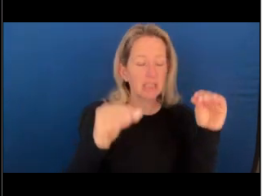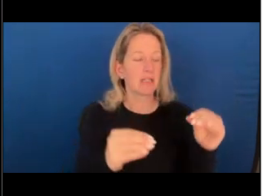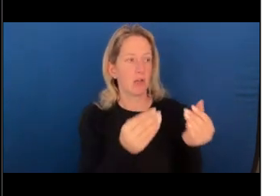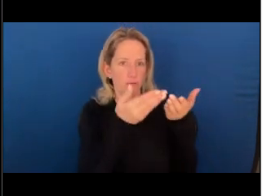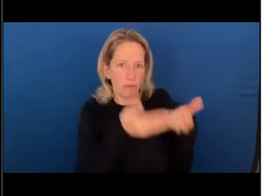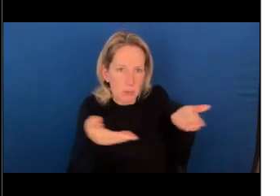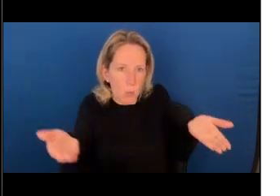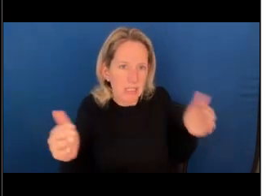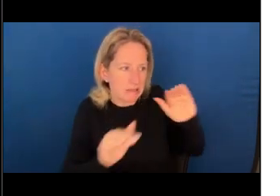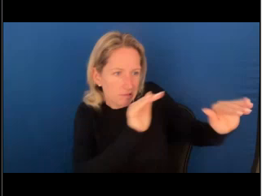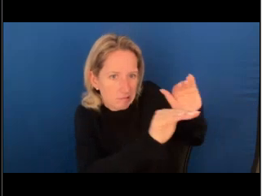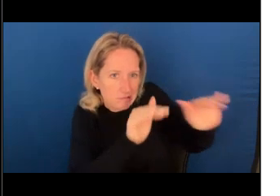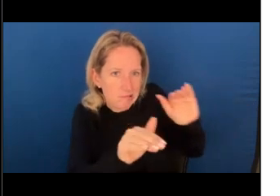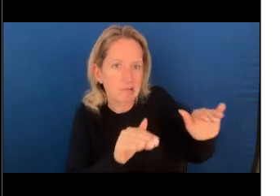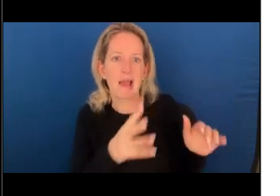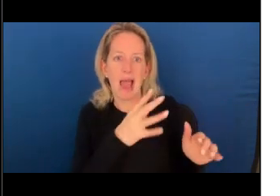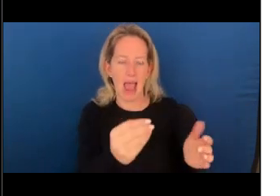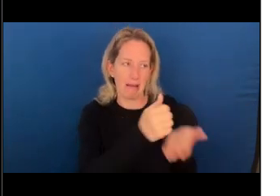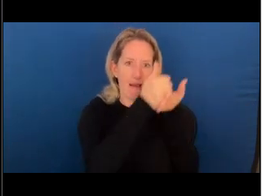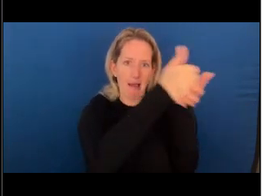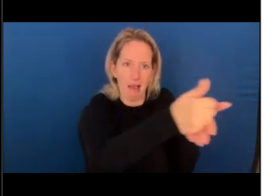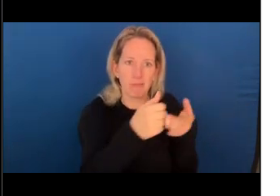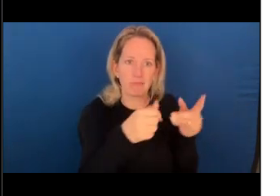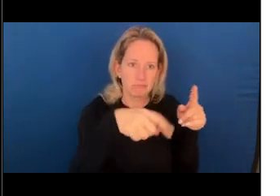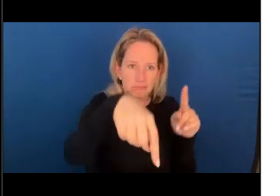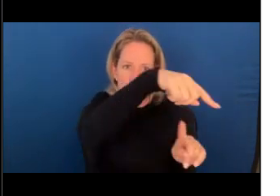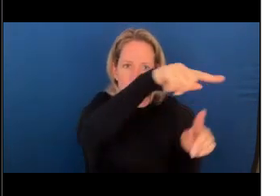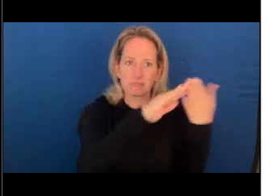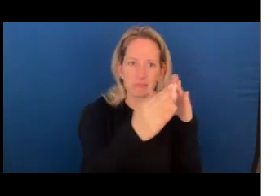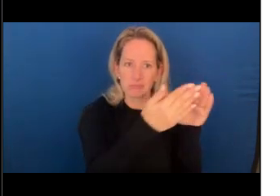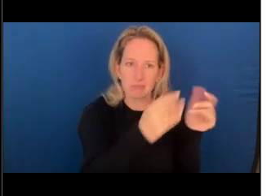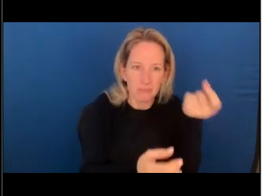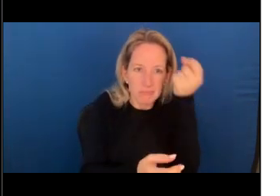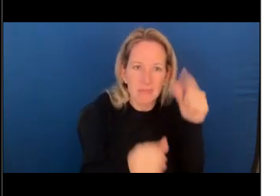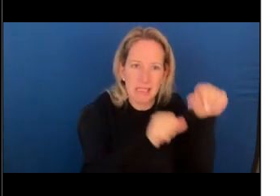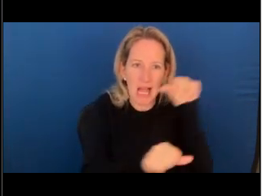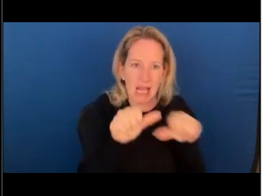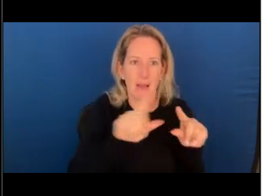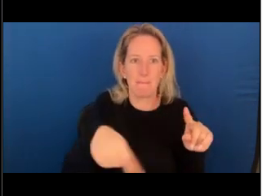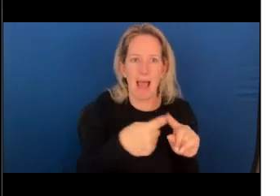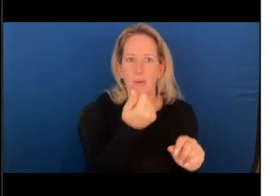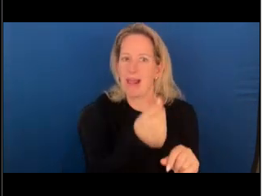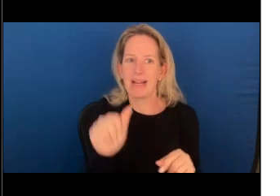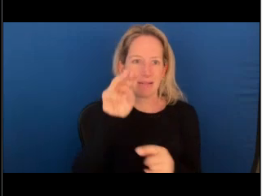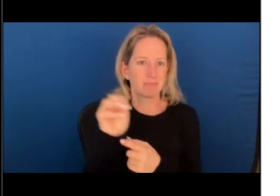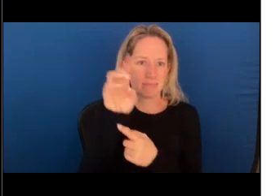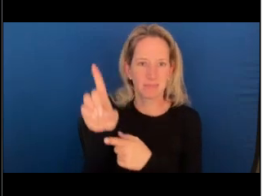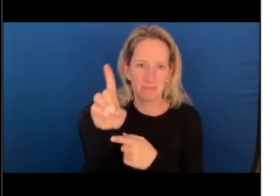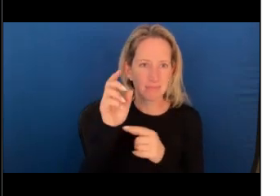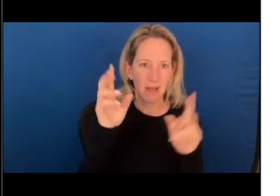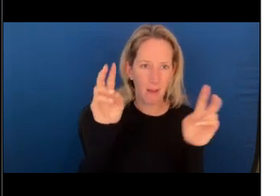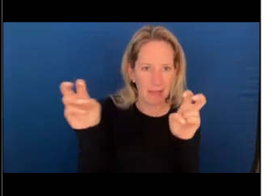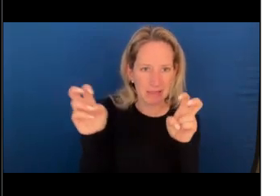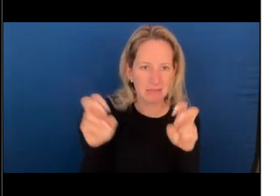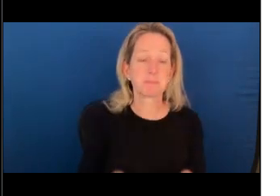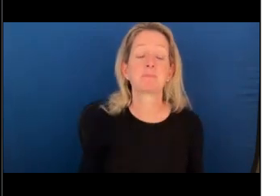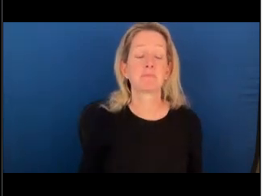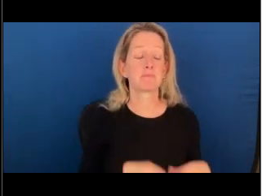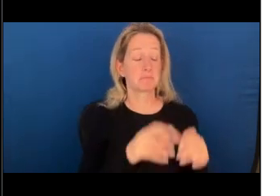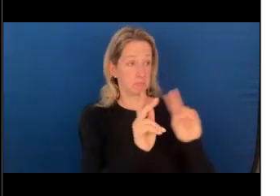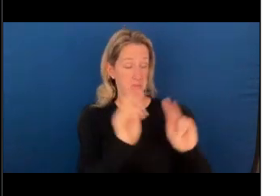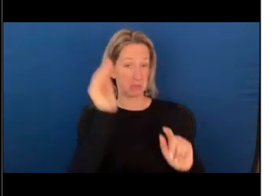awareness and increasing scientific literacy around marine debris topics. Once people are aware of the issue, then you can go on to the